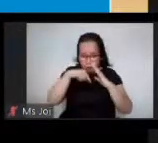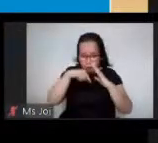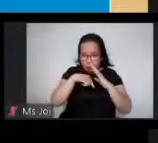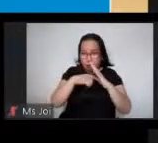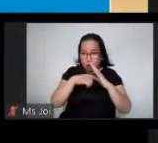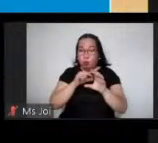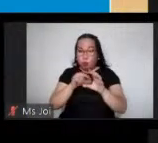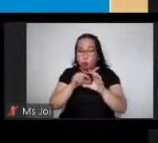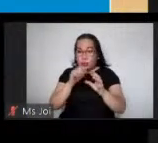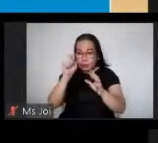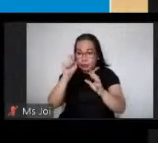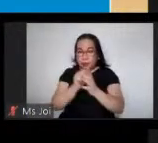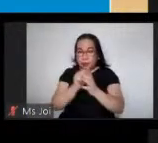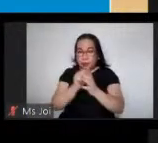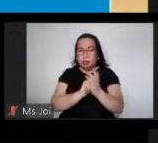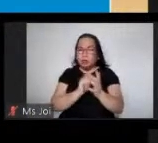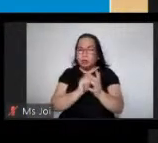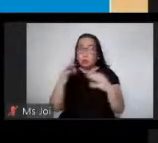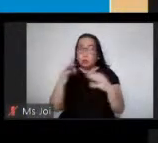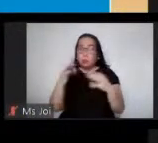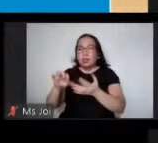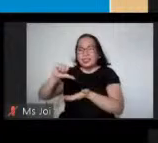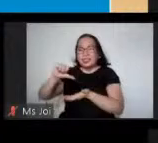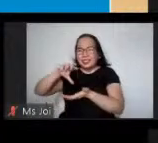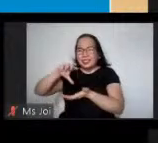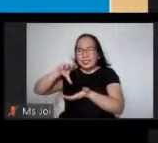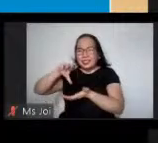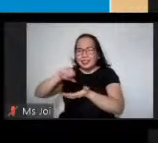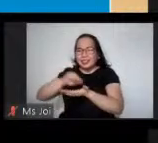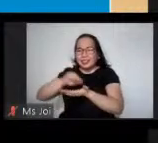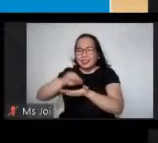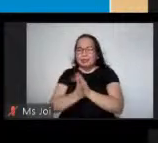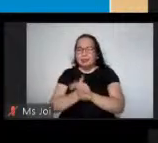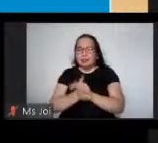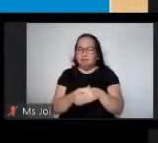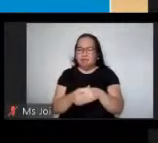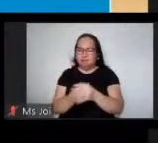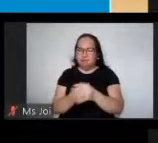is lagi kayong may hand rub or always do frequent hand wash.